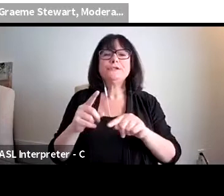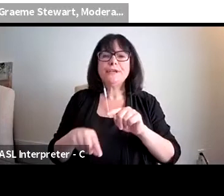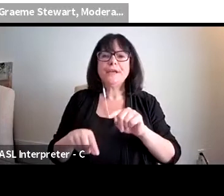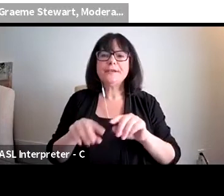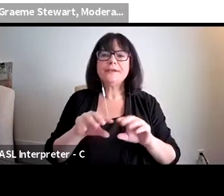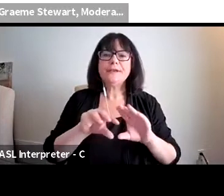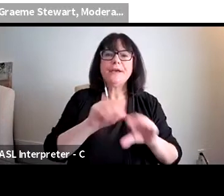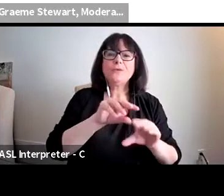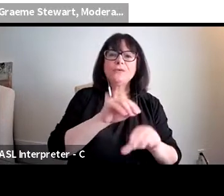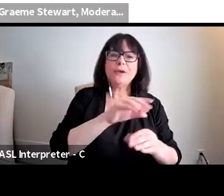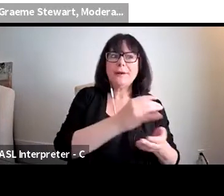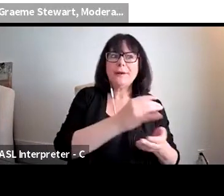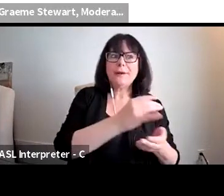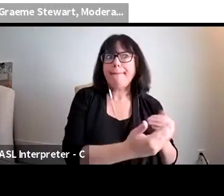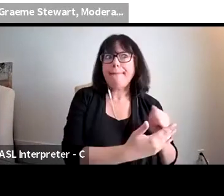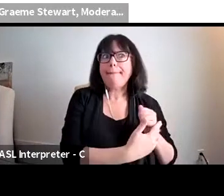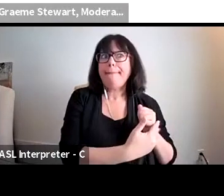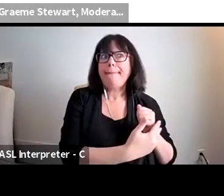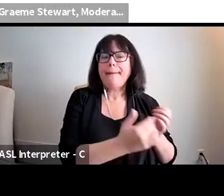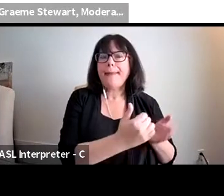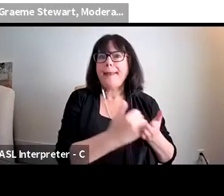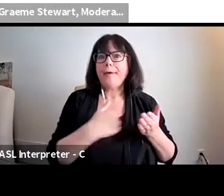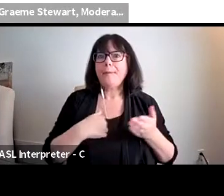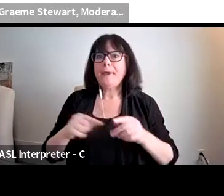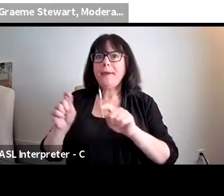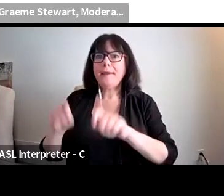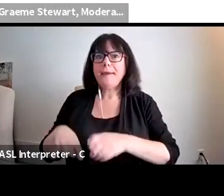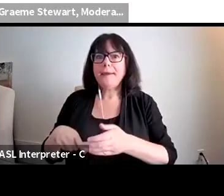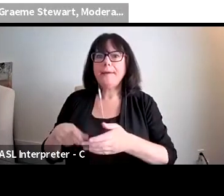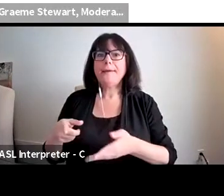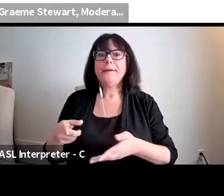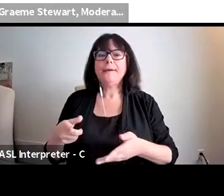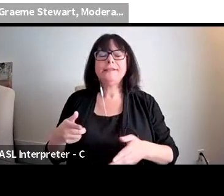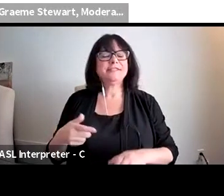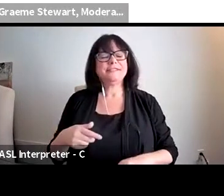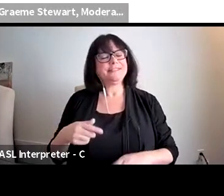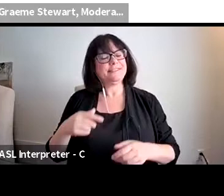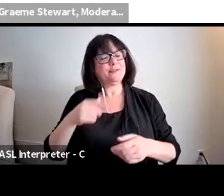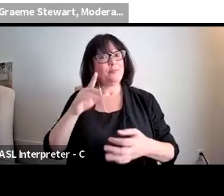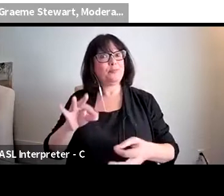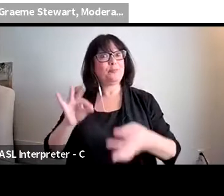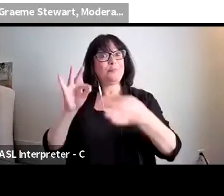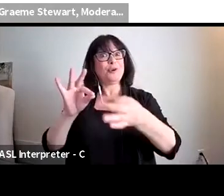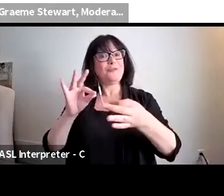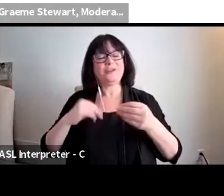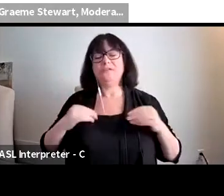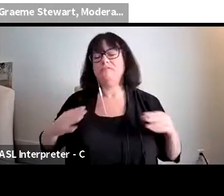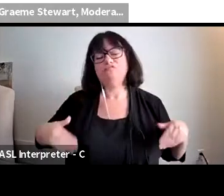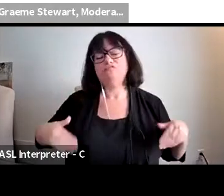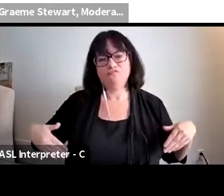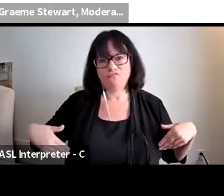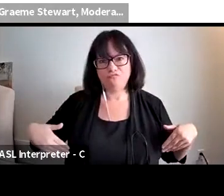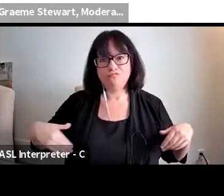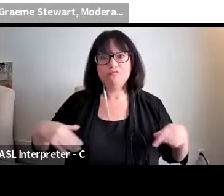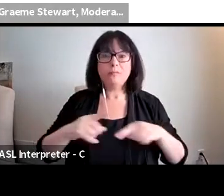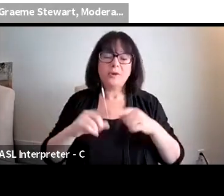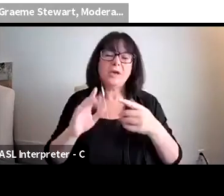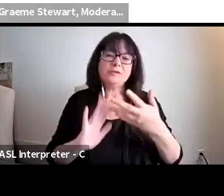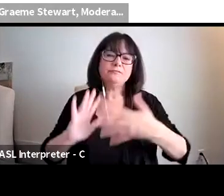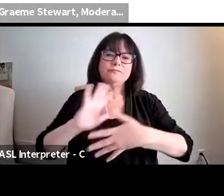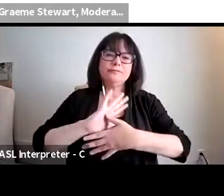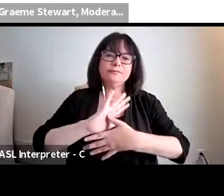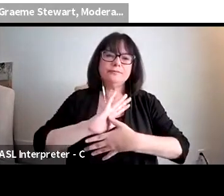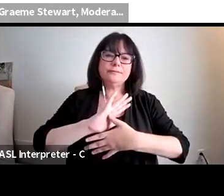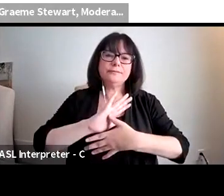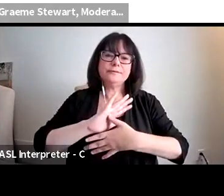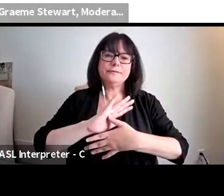not say we have perfect solutions yet. I would say it's very high on the agenda. We know that proctored online